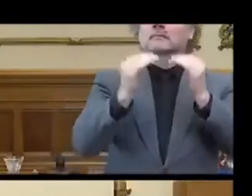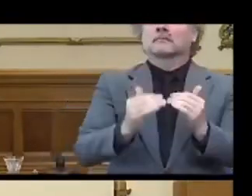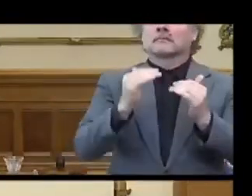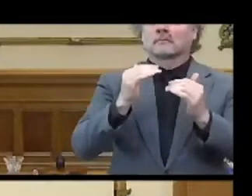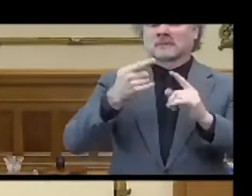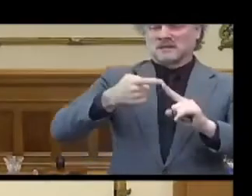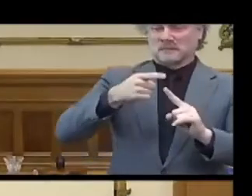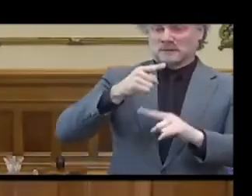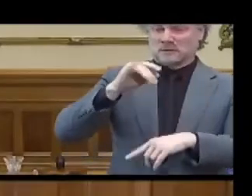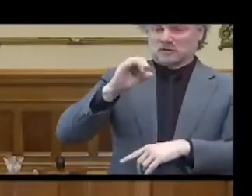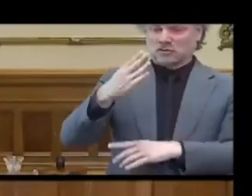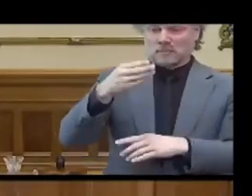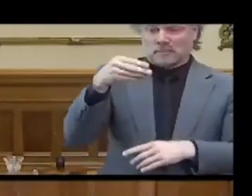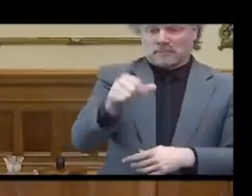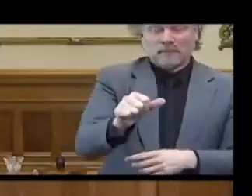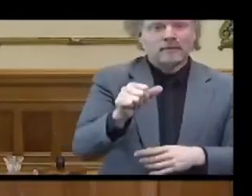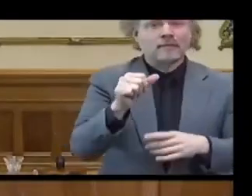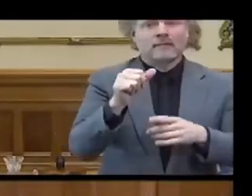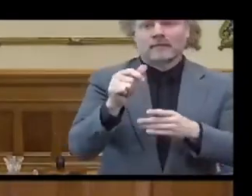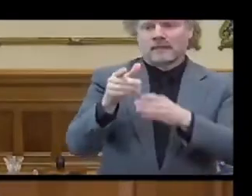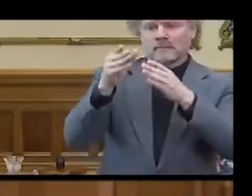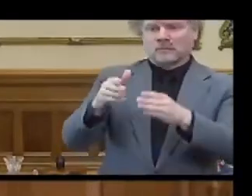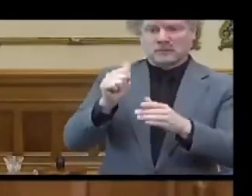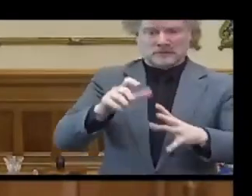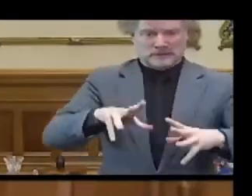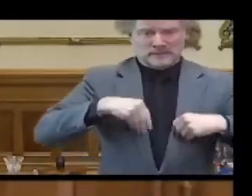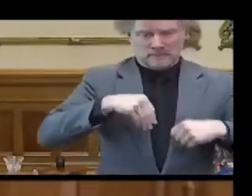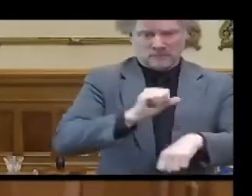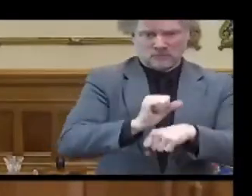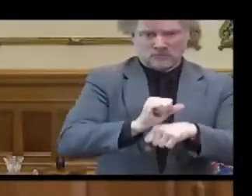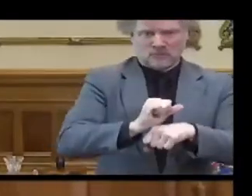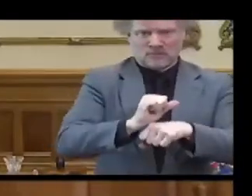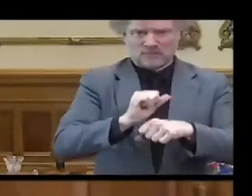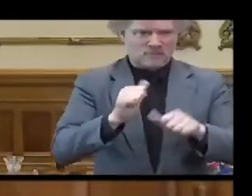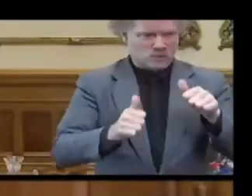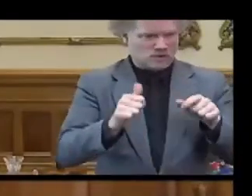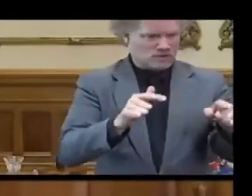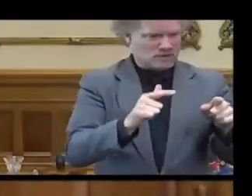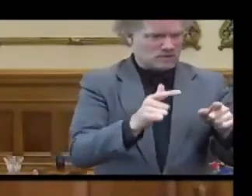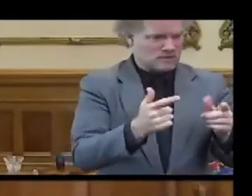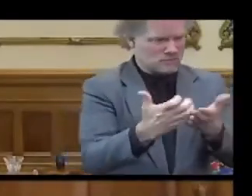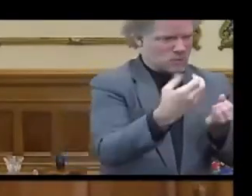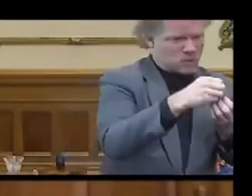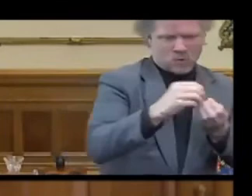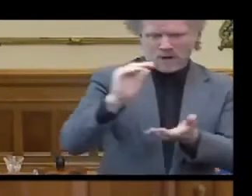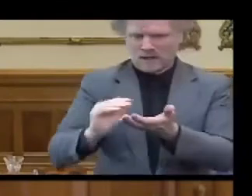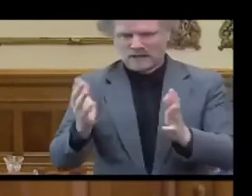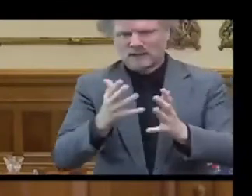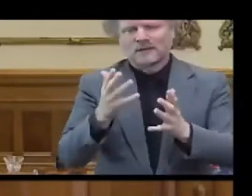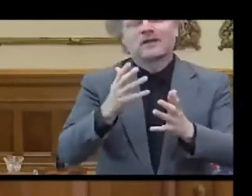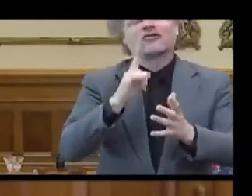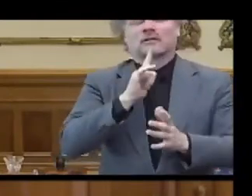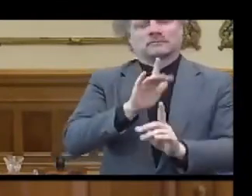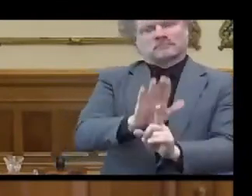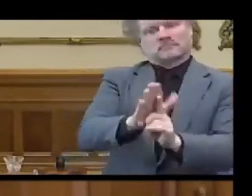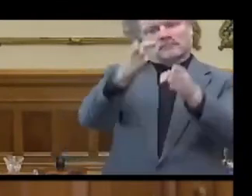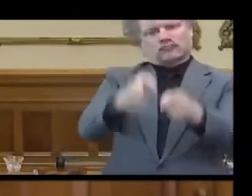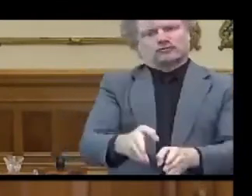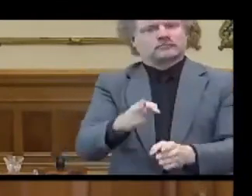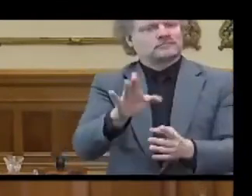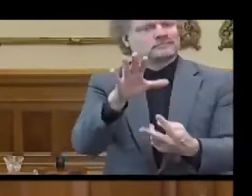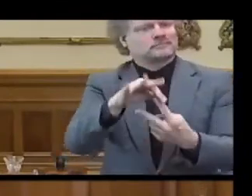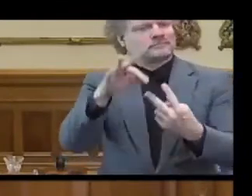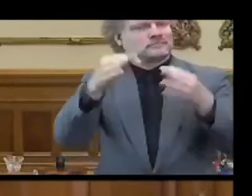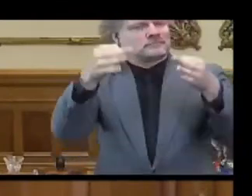regarding job pay and whether or not a person could take a job with less pay or more pay, that boils down to an individual choice. One of the things that I